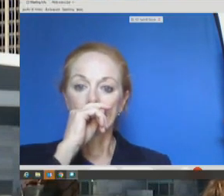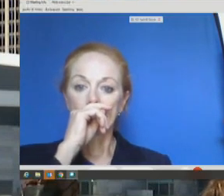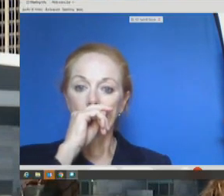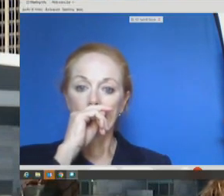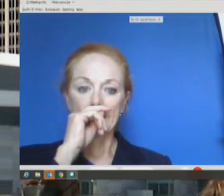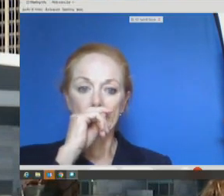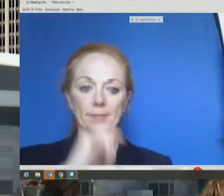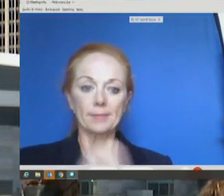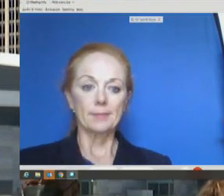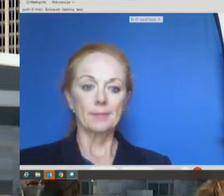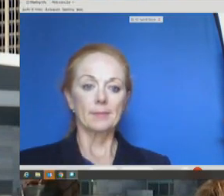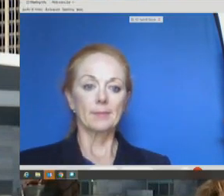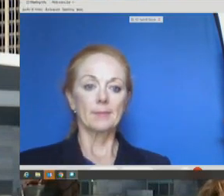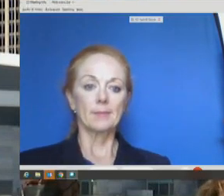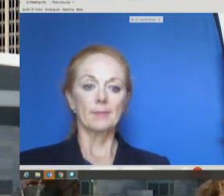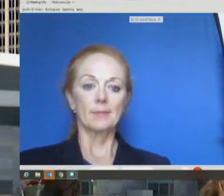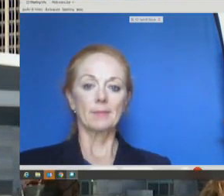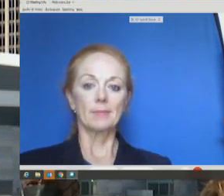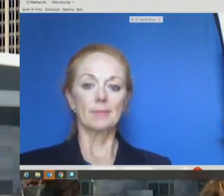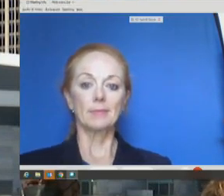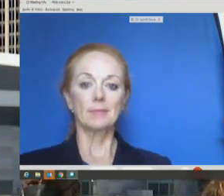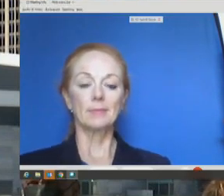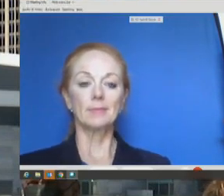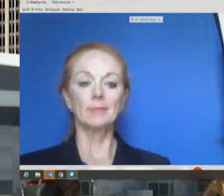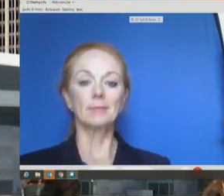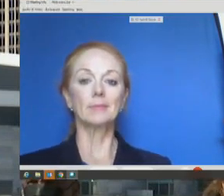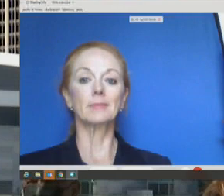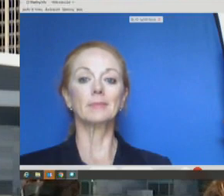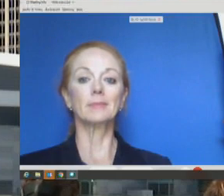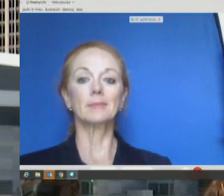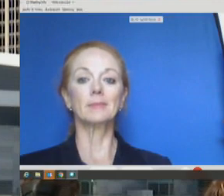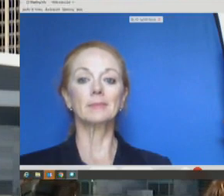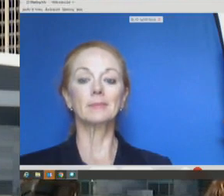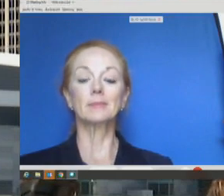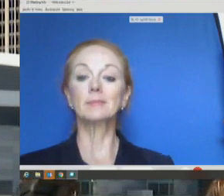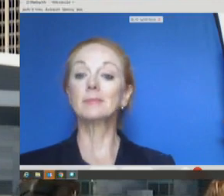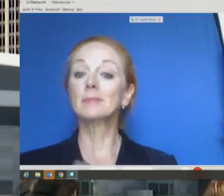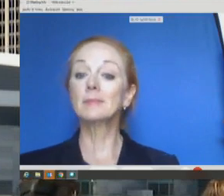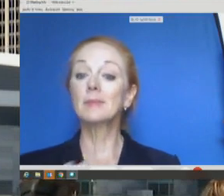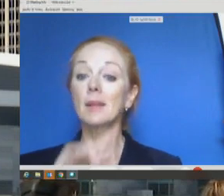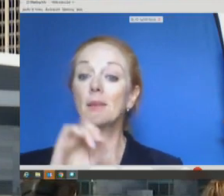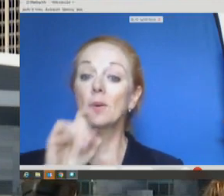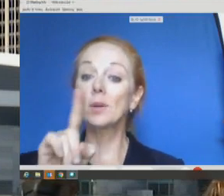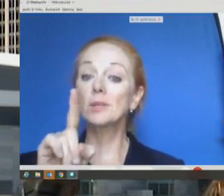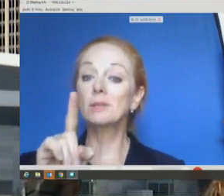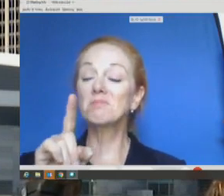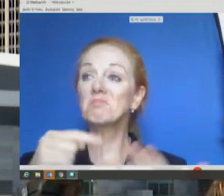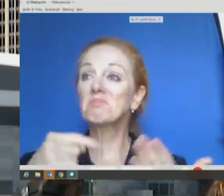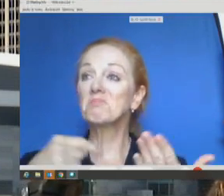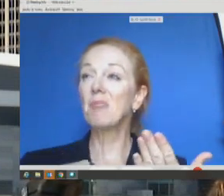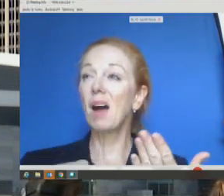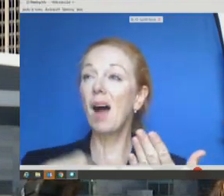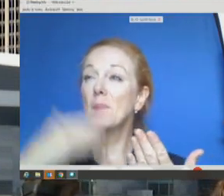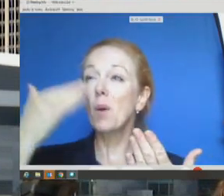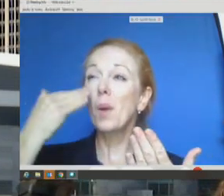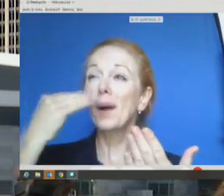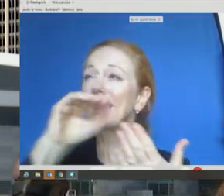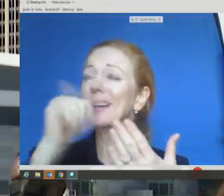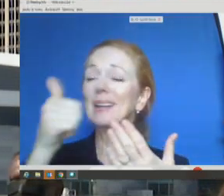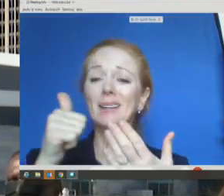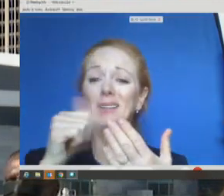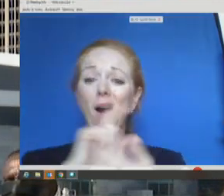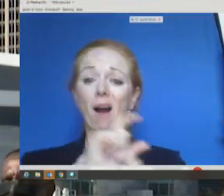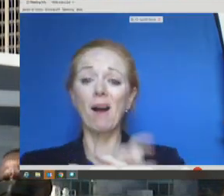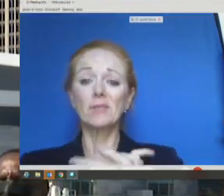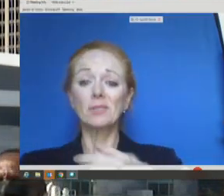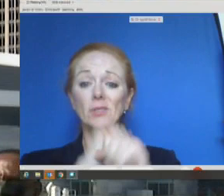monitor both audio and video of anybody that's placed in that room. So the continuous part means that I can't